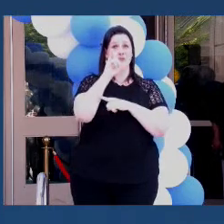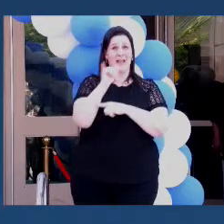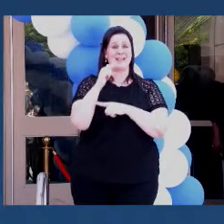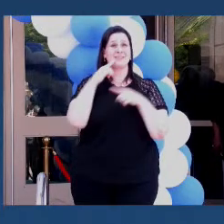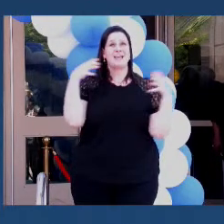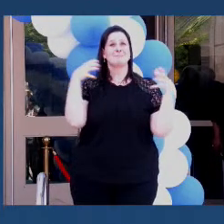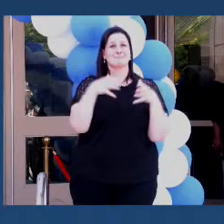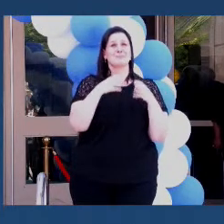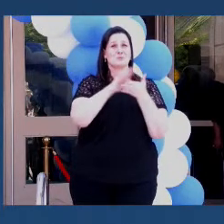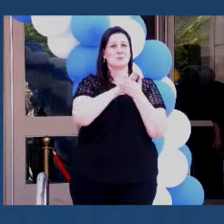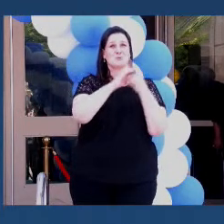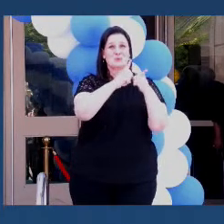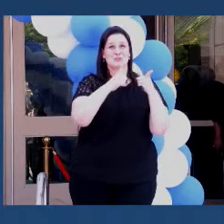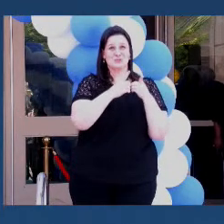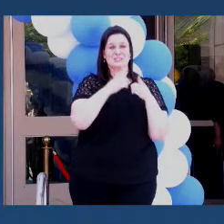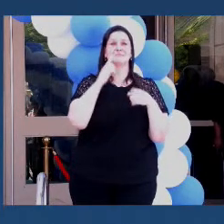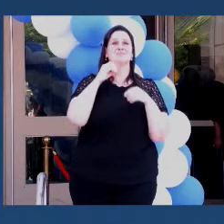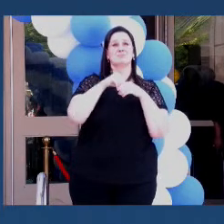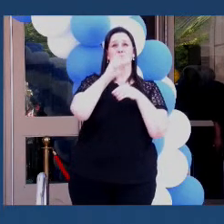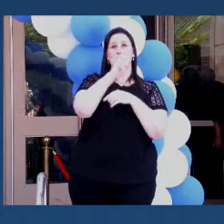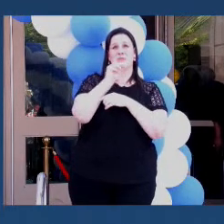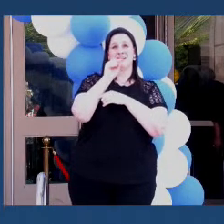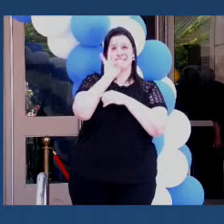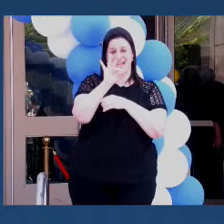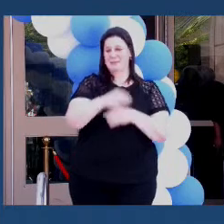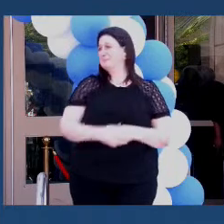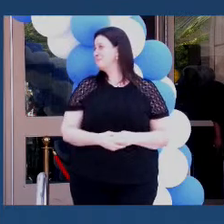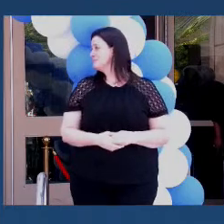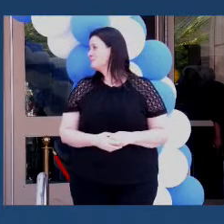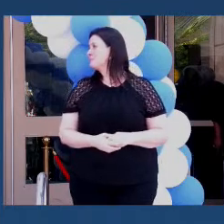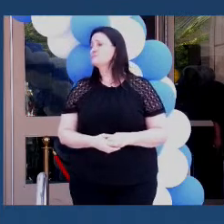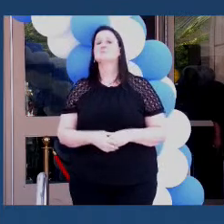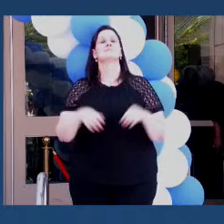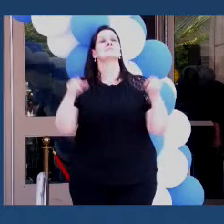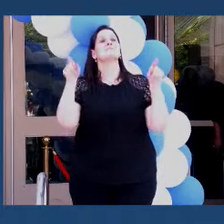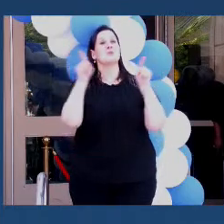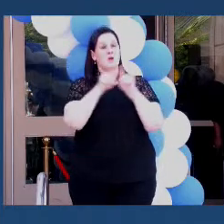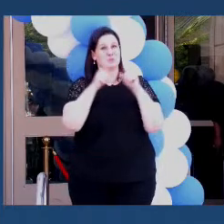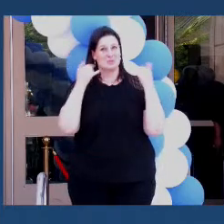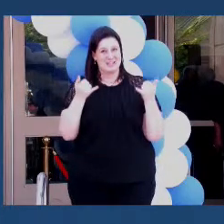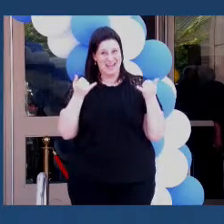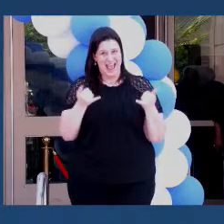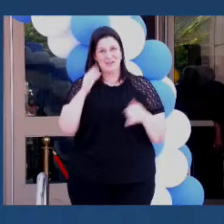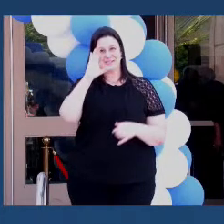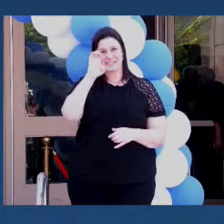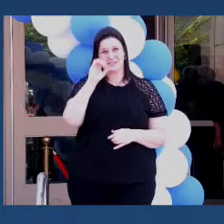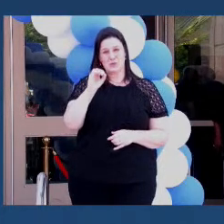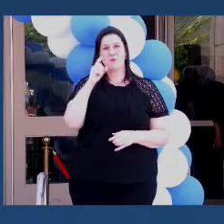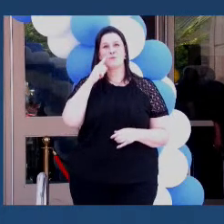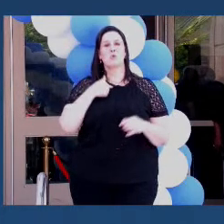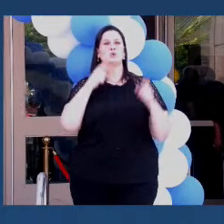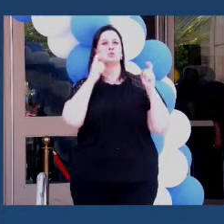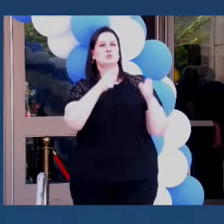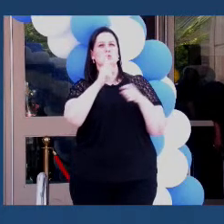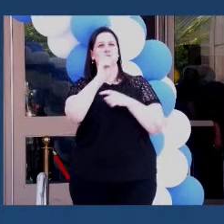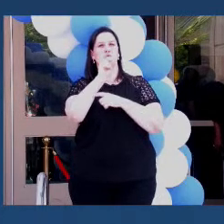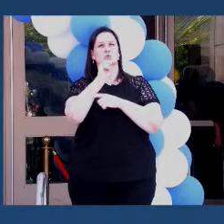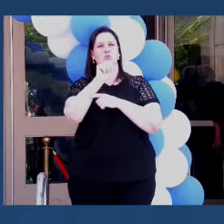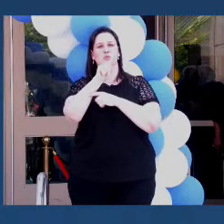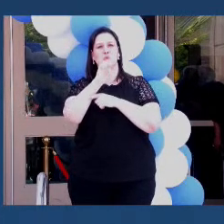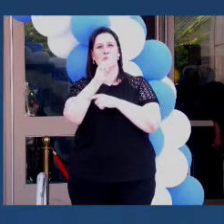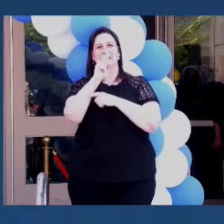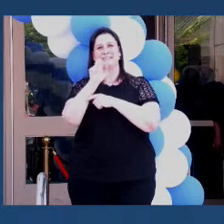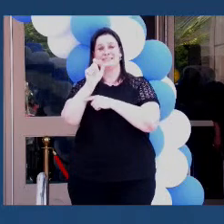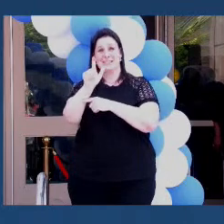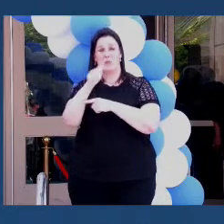School District in 2009. Please note, presently, he also serves as the CEO of Donate Delaware, a nonprofit where